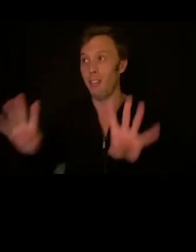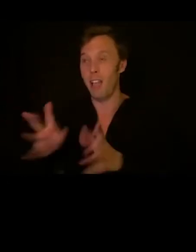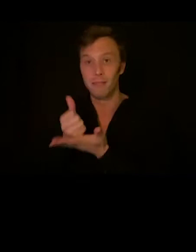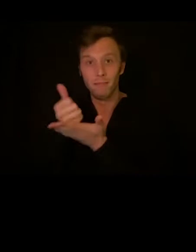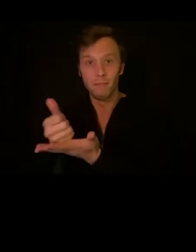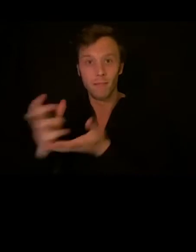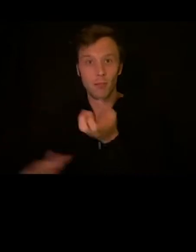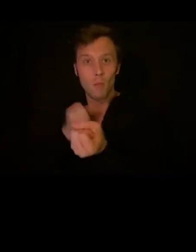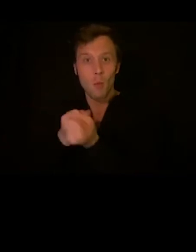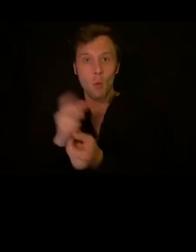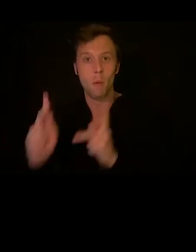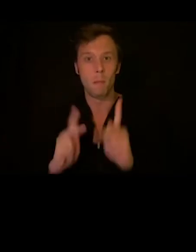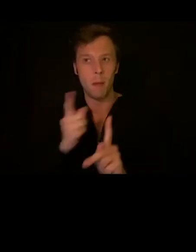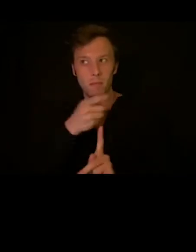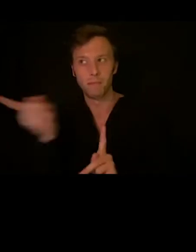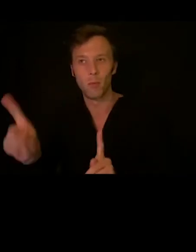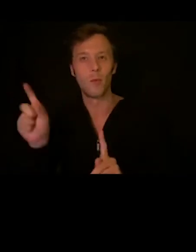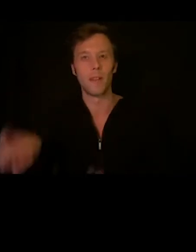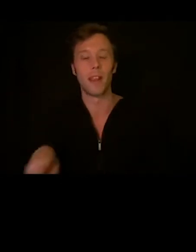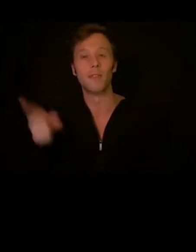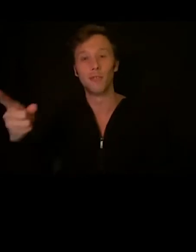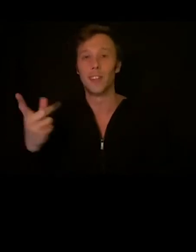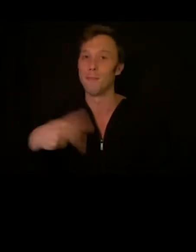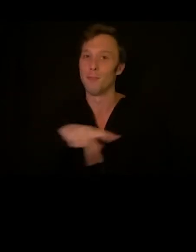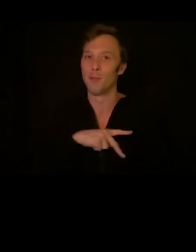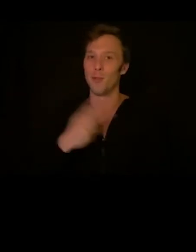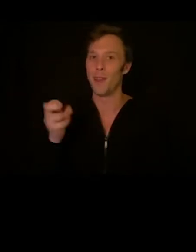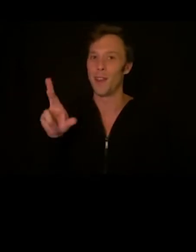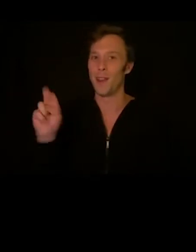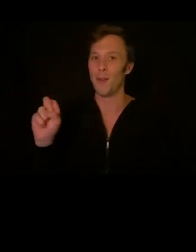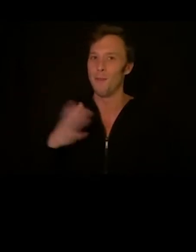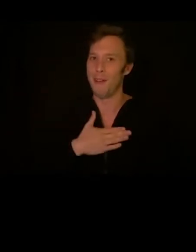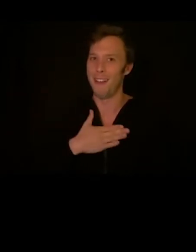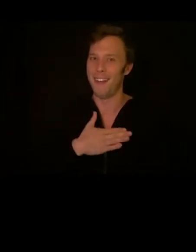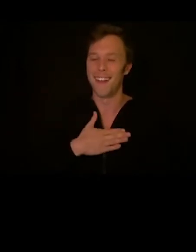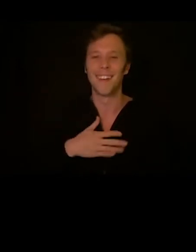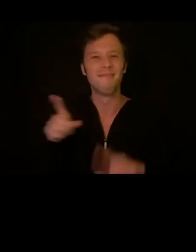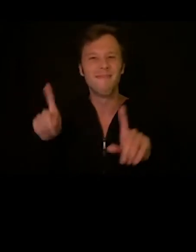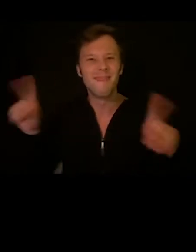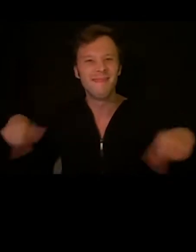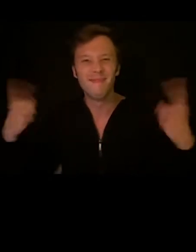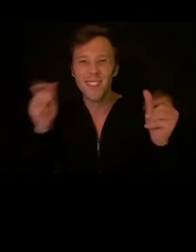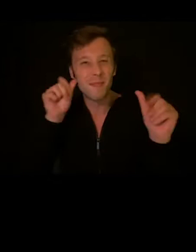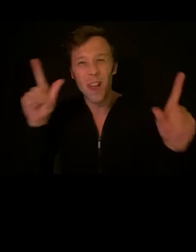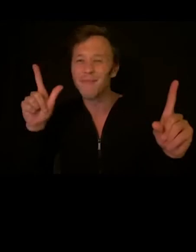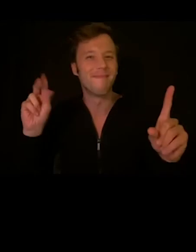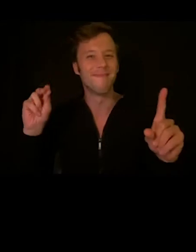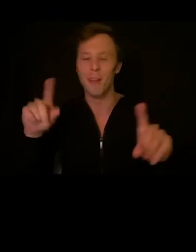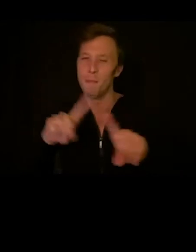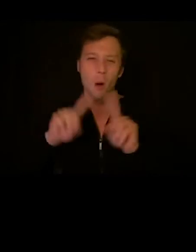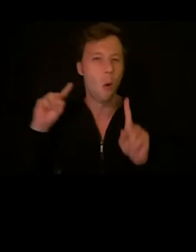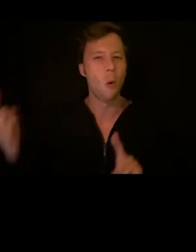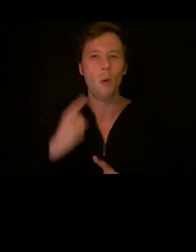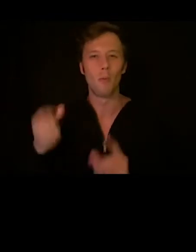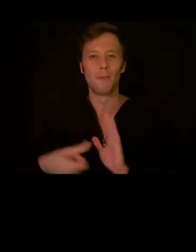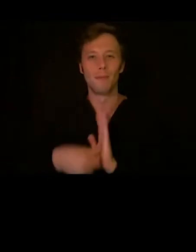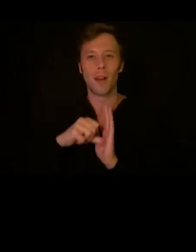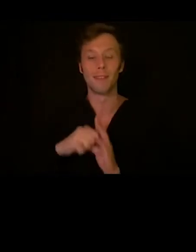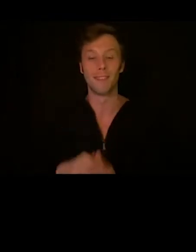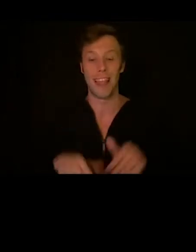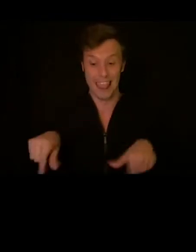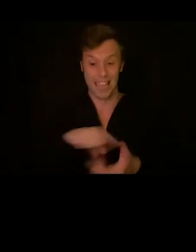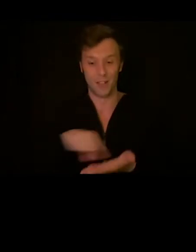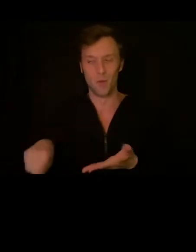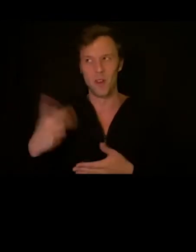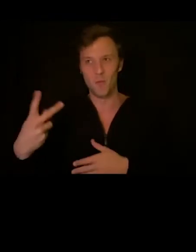save the lives of people in need. She's a personal hero of mine who never surprises me but always impresses me. Earlier this week, Andrea and I were